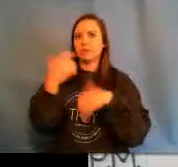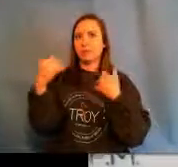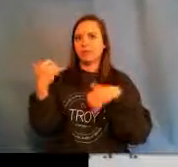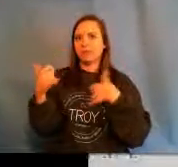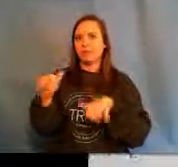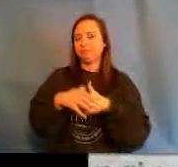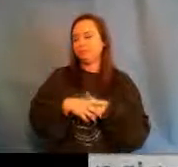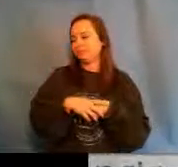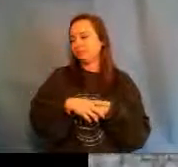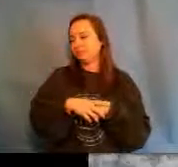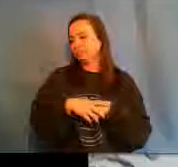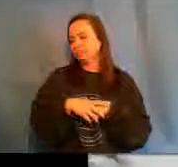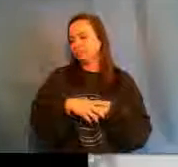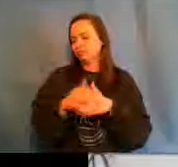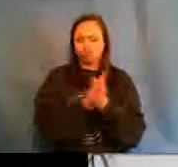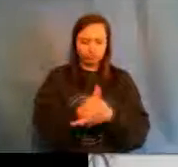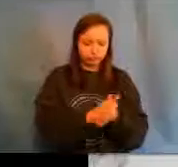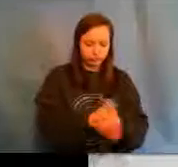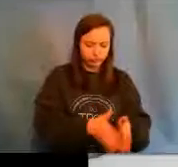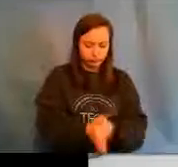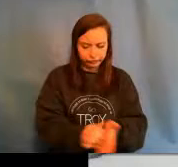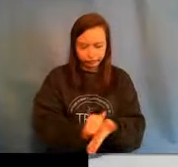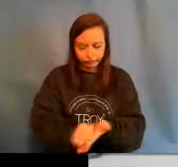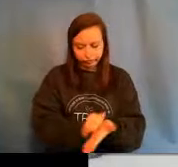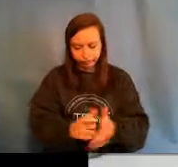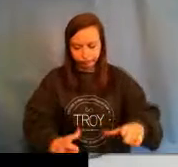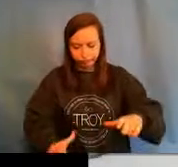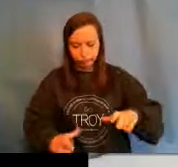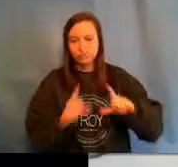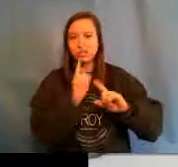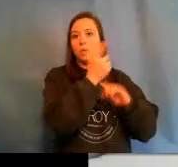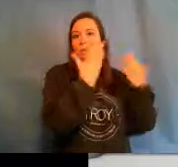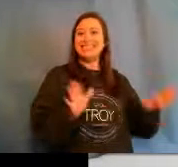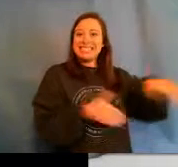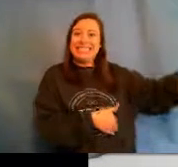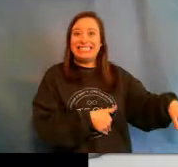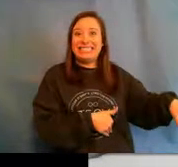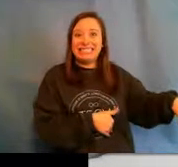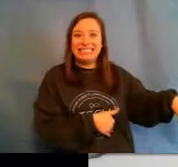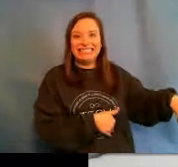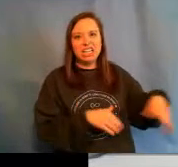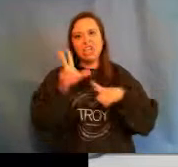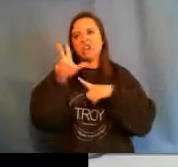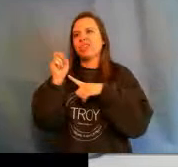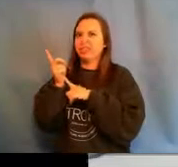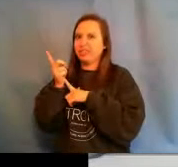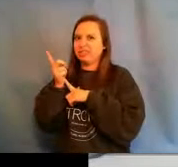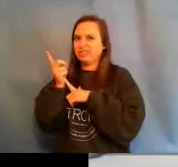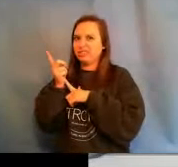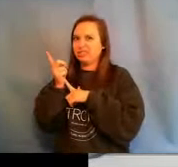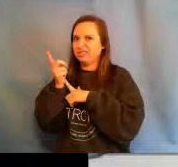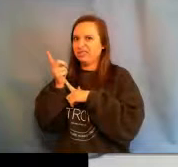All right, what about doing the dishes? Would that take 1 minute and you're done? Or 30